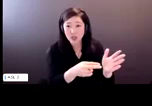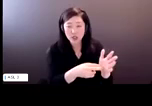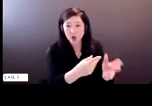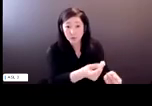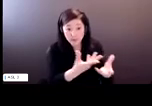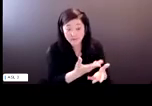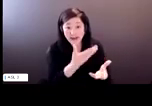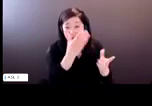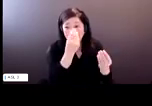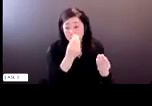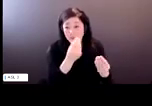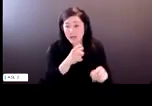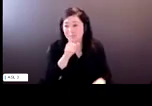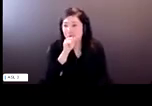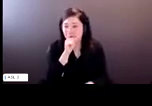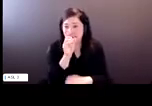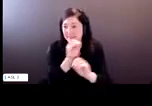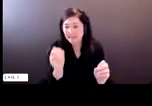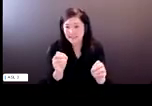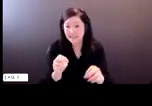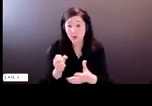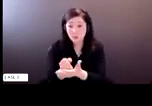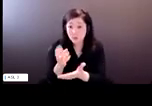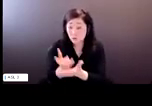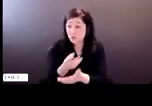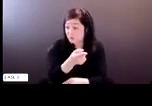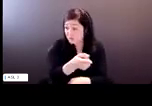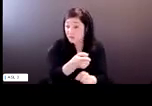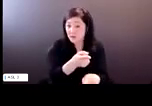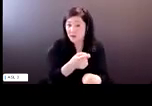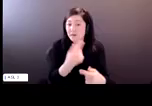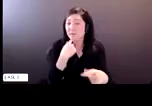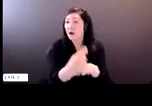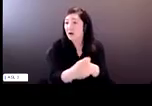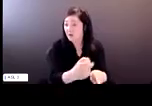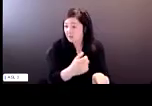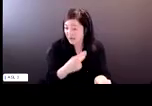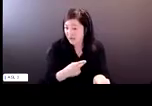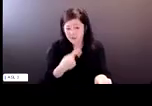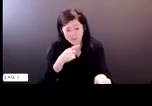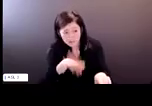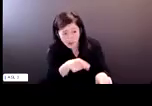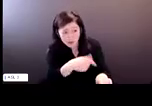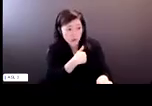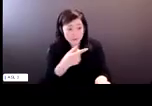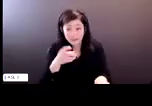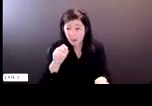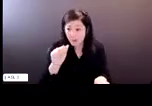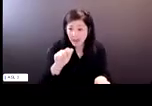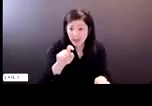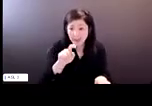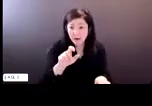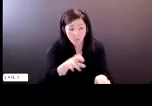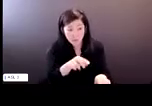about her mum. The social worker at the hospital called back and asked Jessica if she had power of attorney or power to make